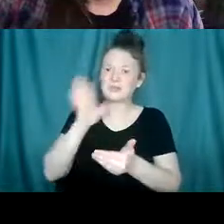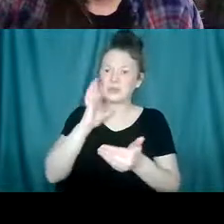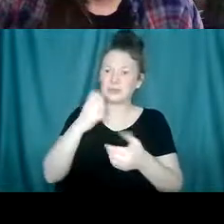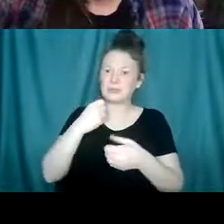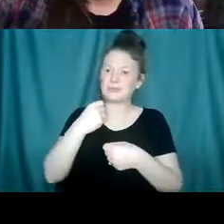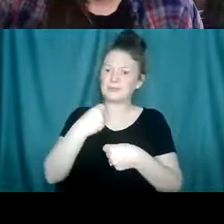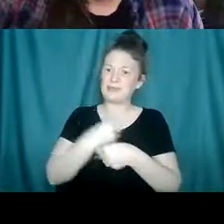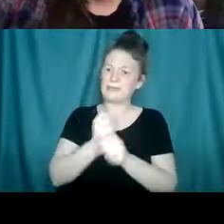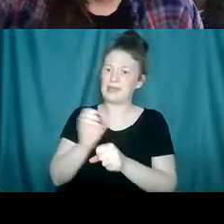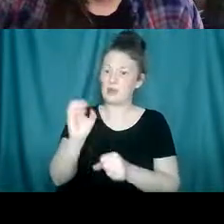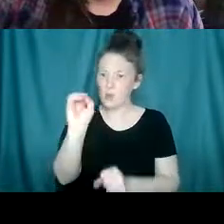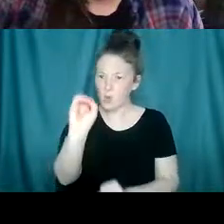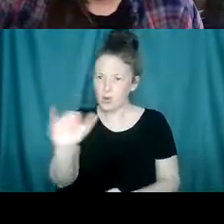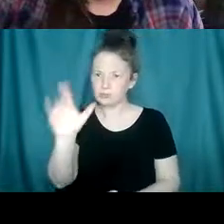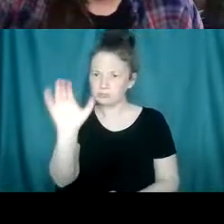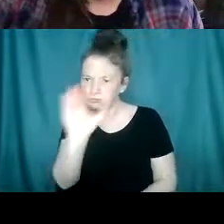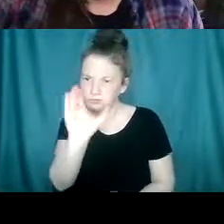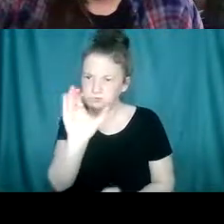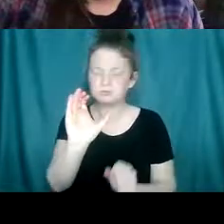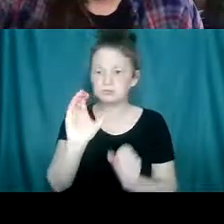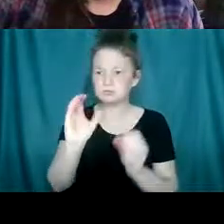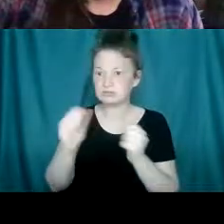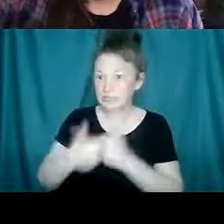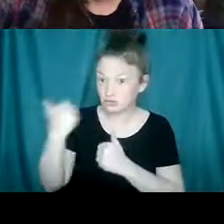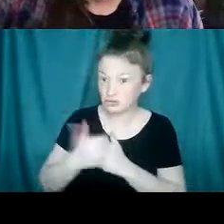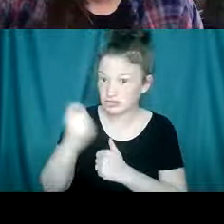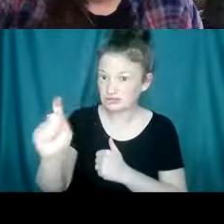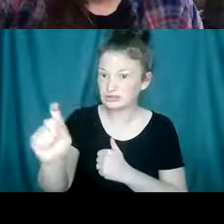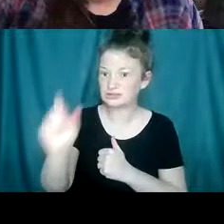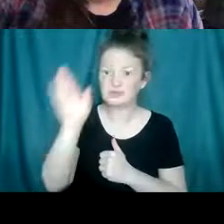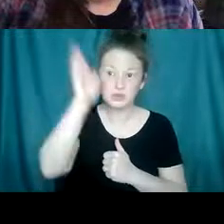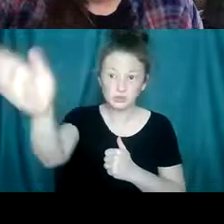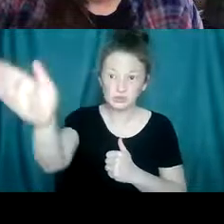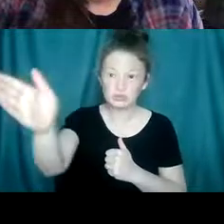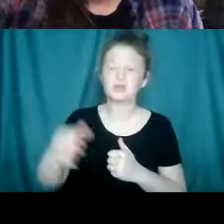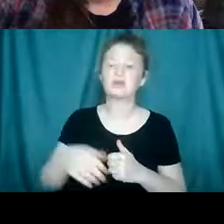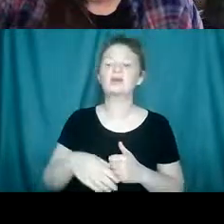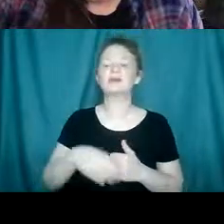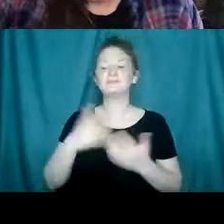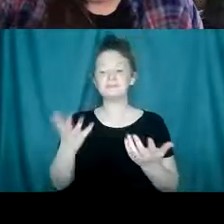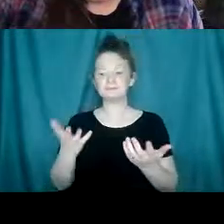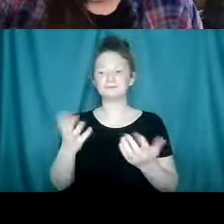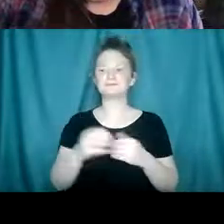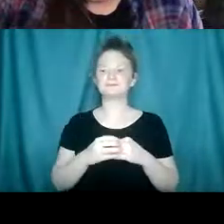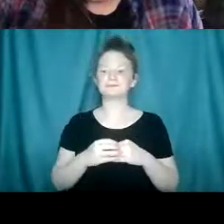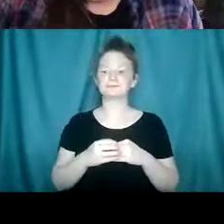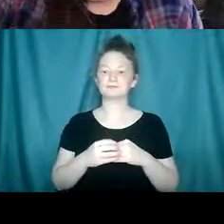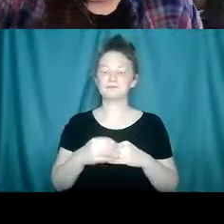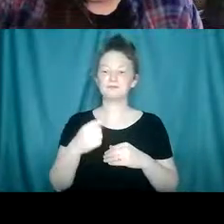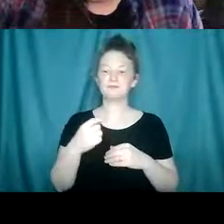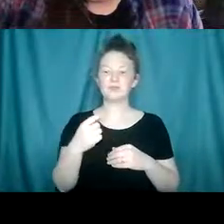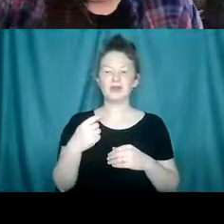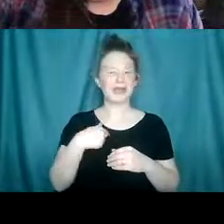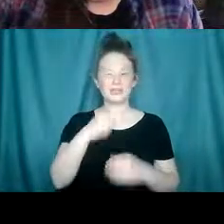I don't think it will be dangerous. Well, one thing I didn't really mention is